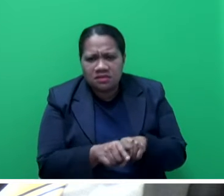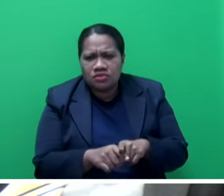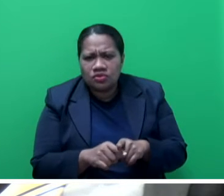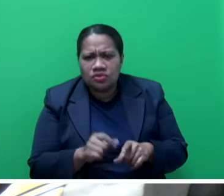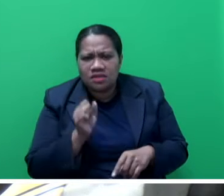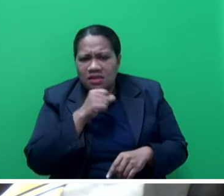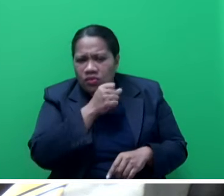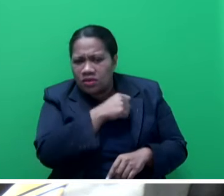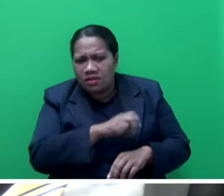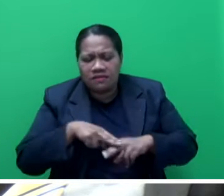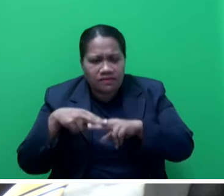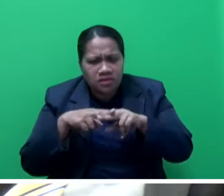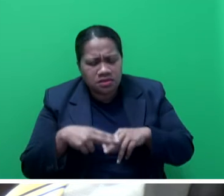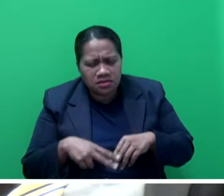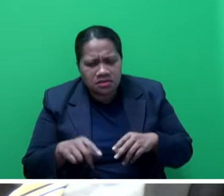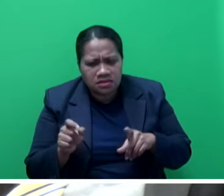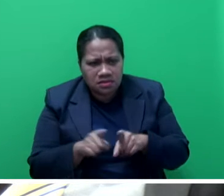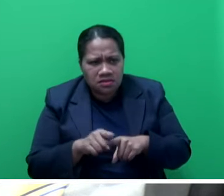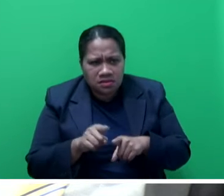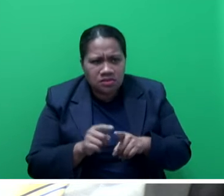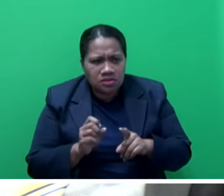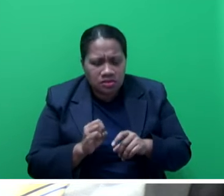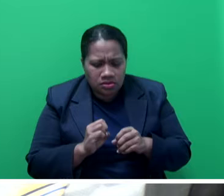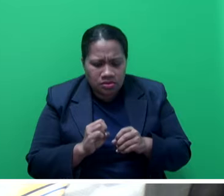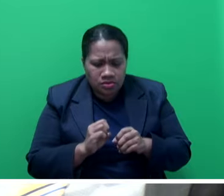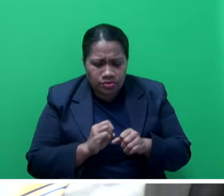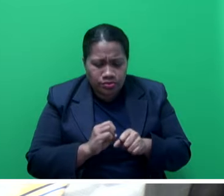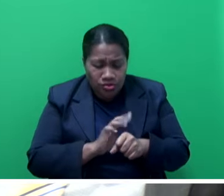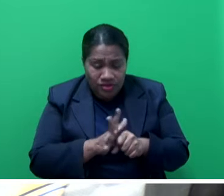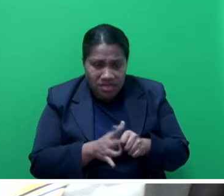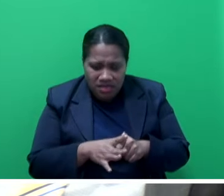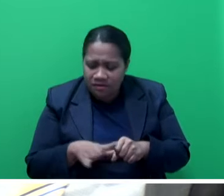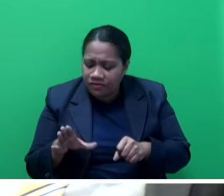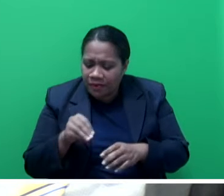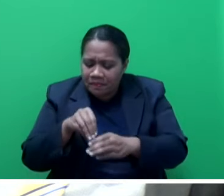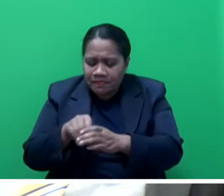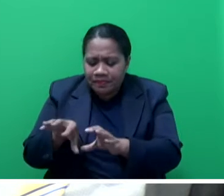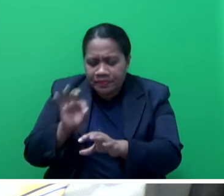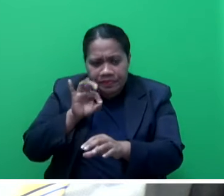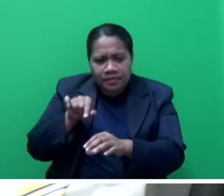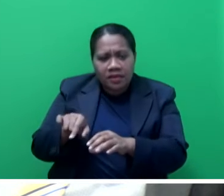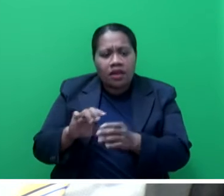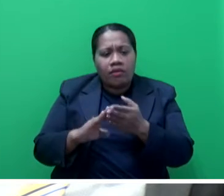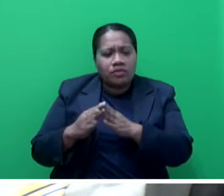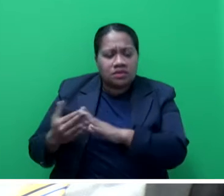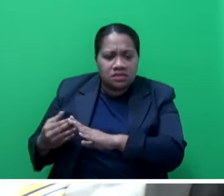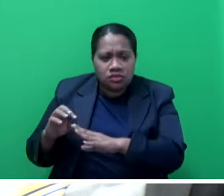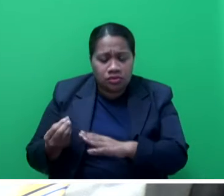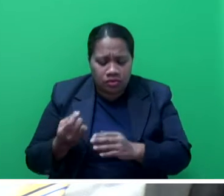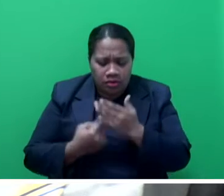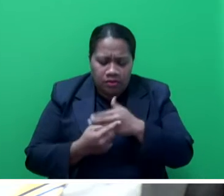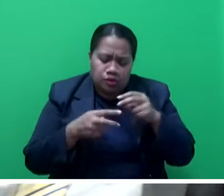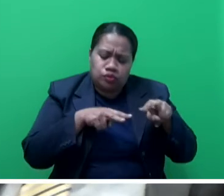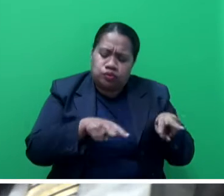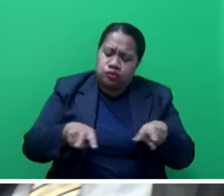also had COVID-19 picked up within the community. And so the Ministry continues to closely monitor the global and regional scene of the